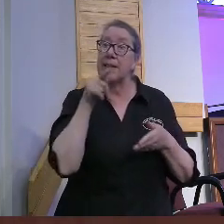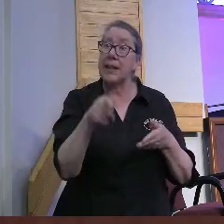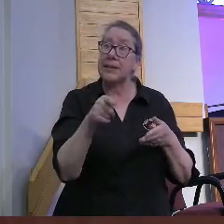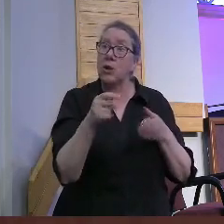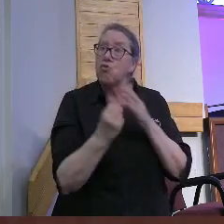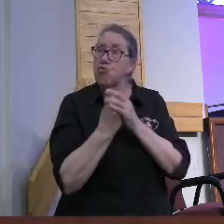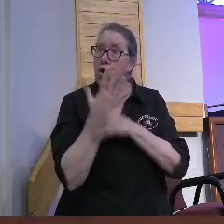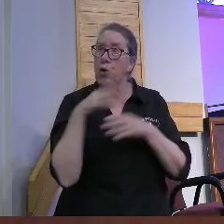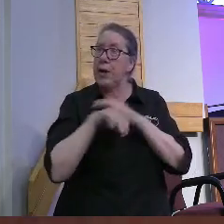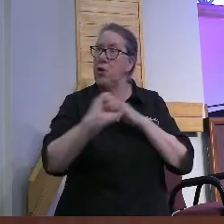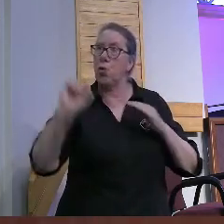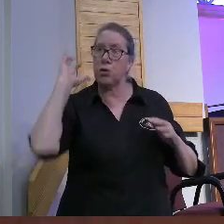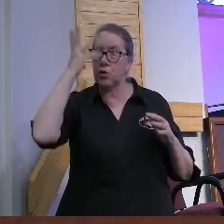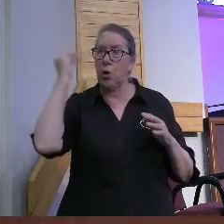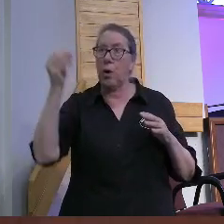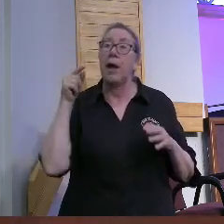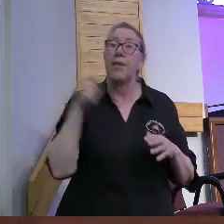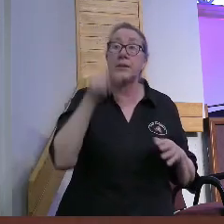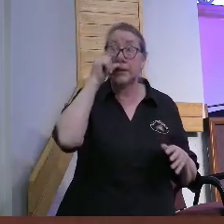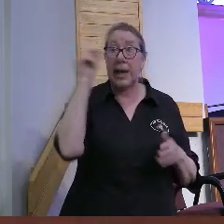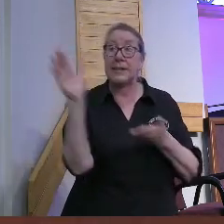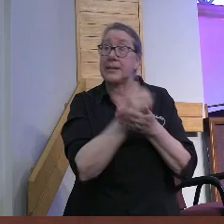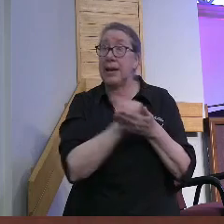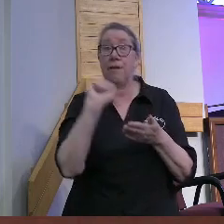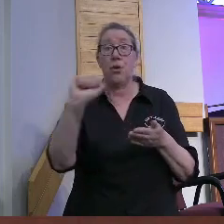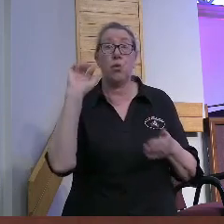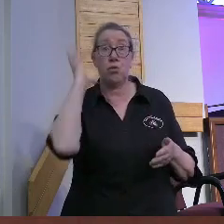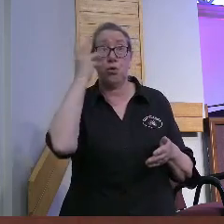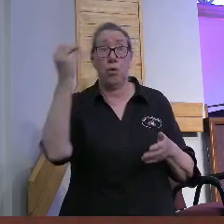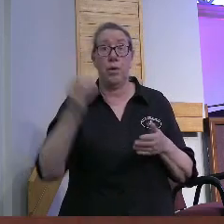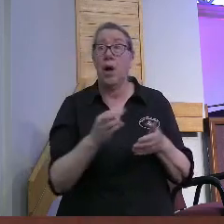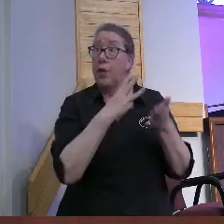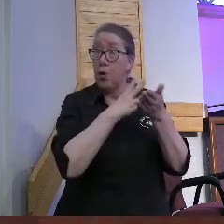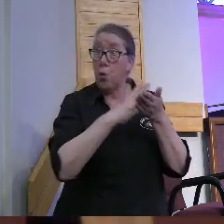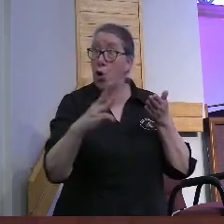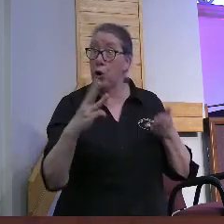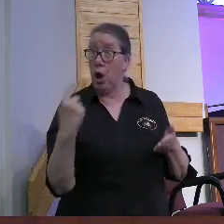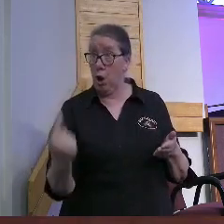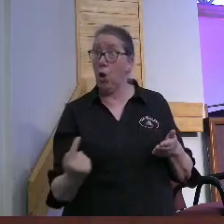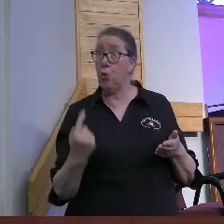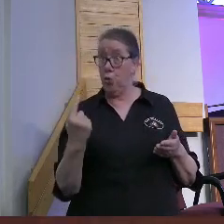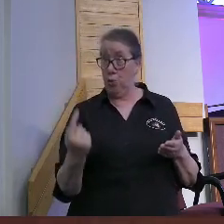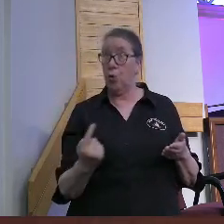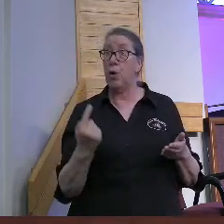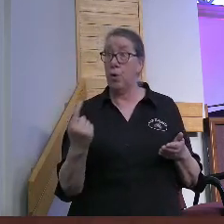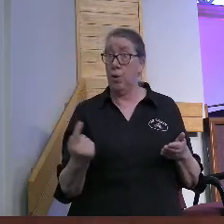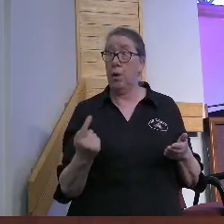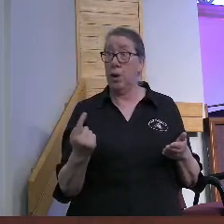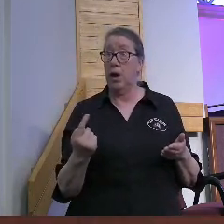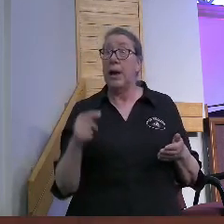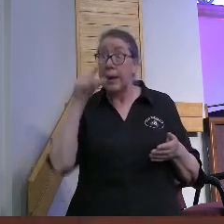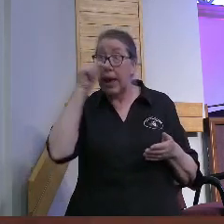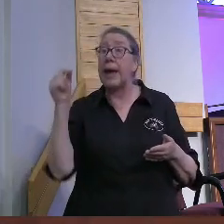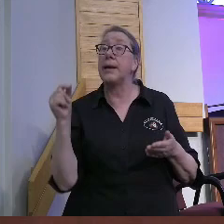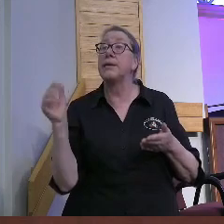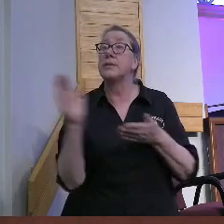word is able to save your soul. The word alone. Everyone say the word. The word alone is able to save